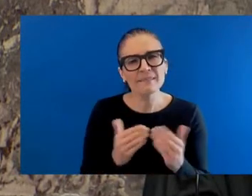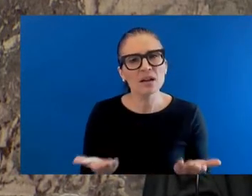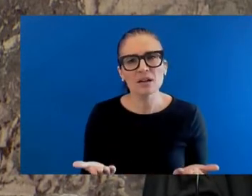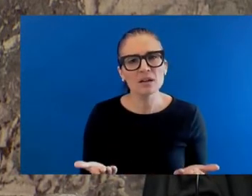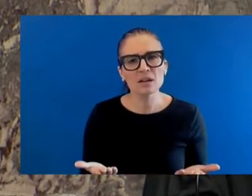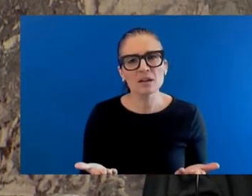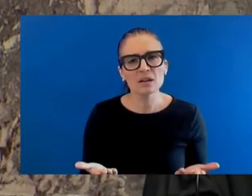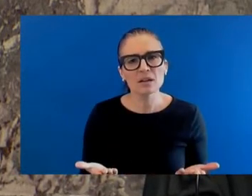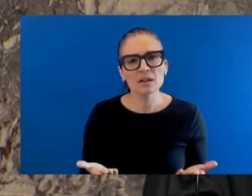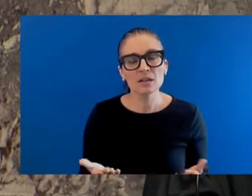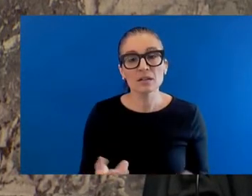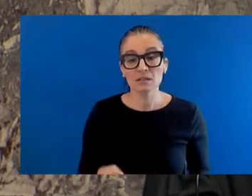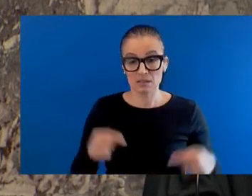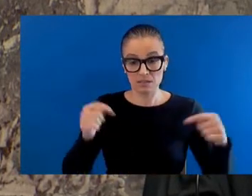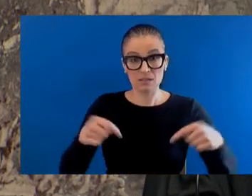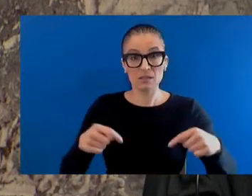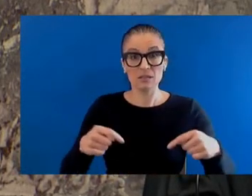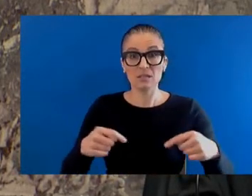supposed to stand for.